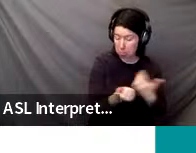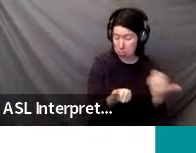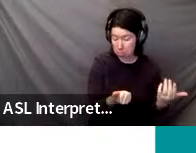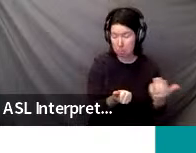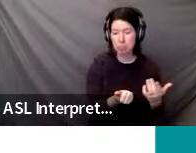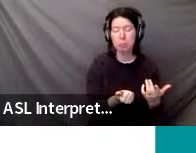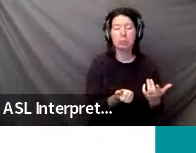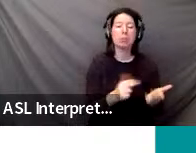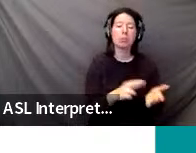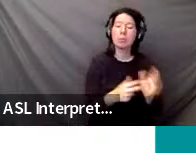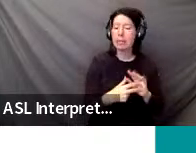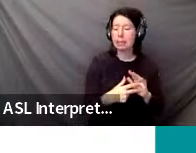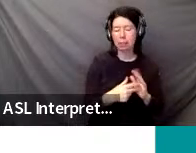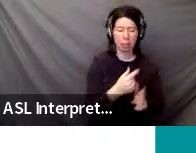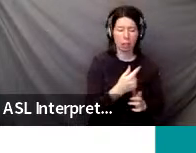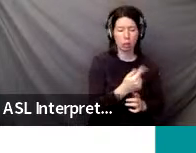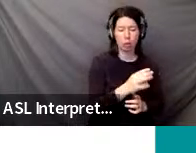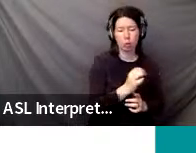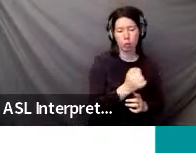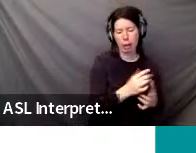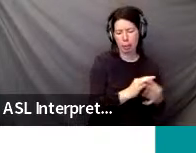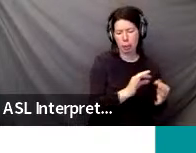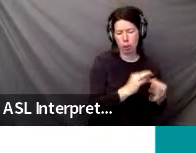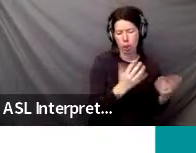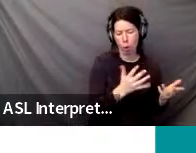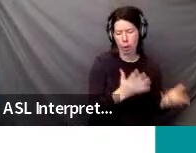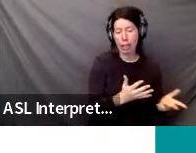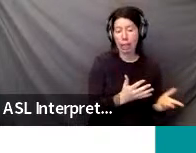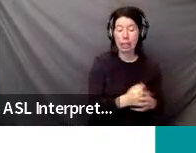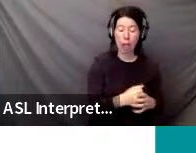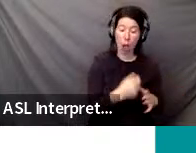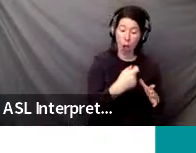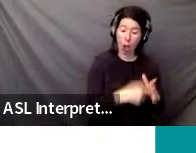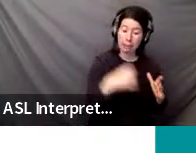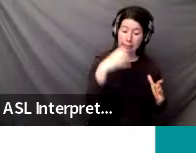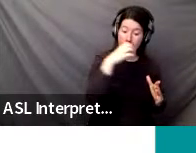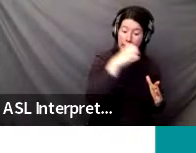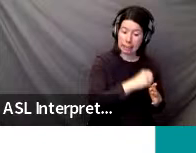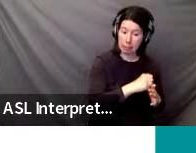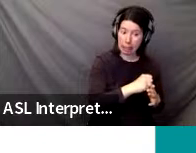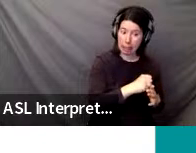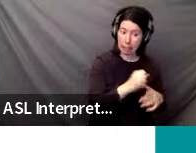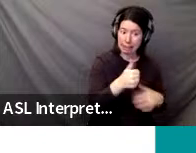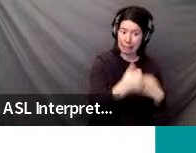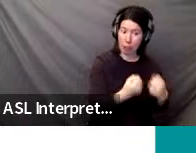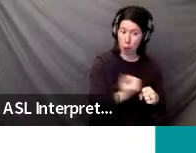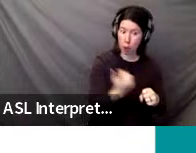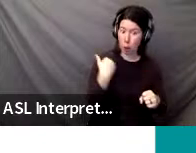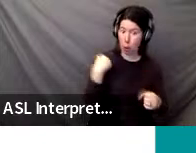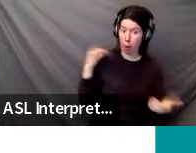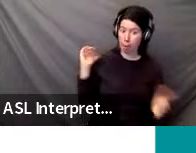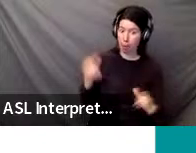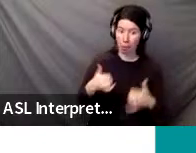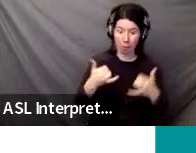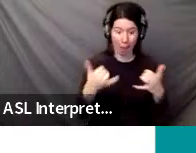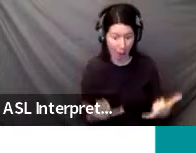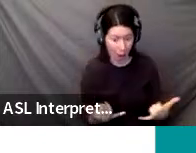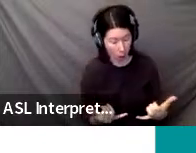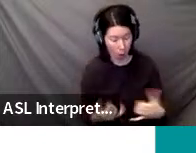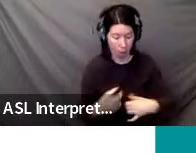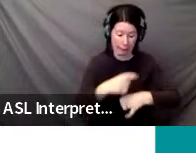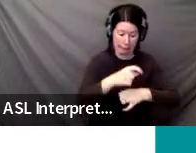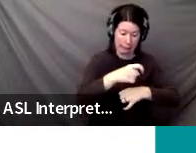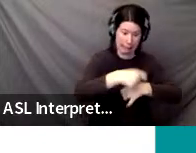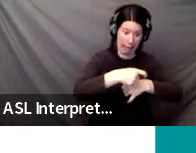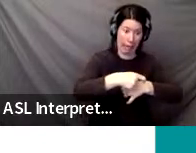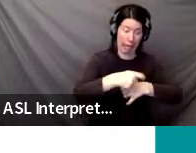as Greg alluded to with, the difference between cost estimate, over a decade ago and now, time does end up